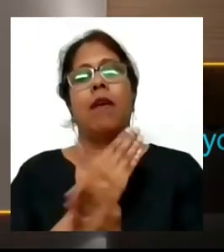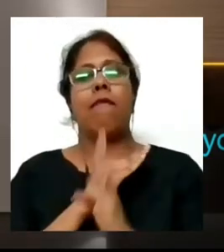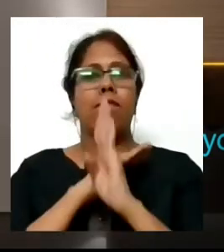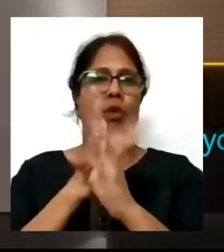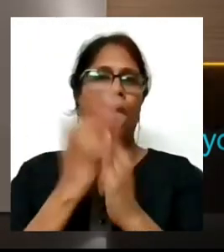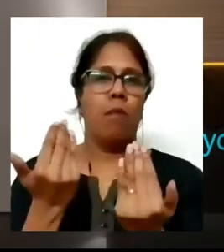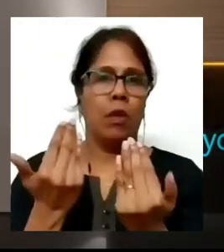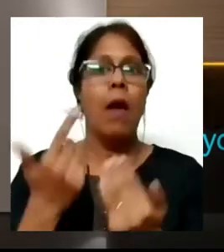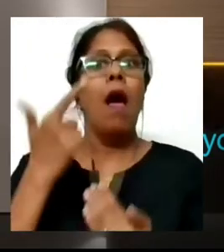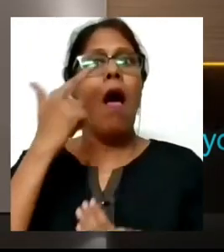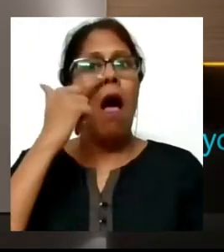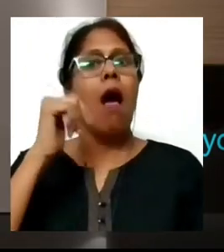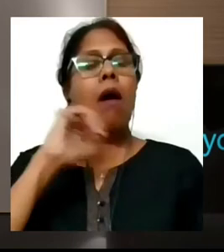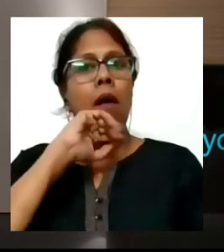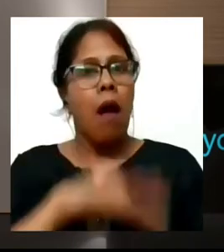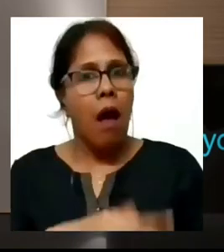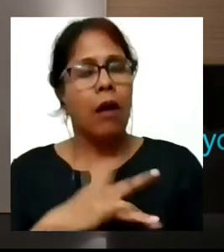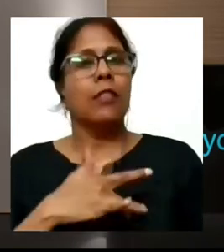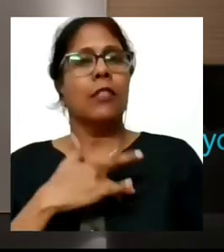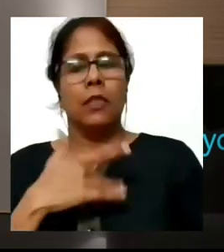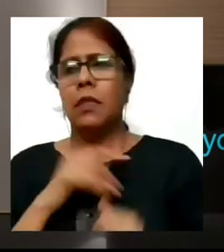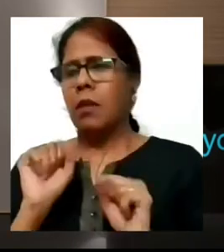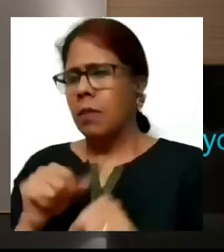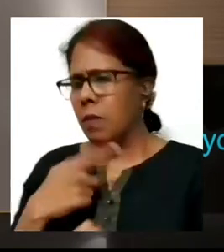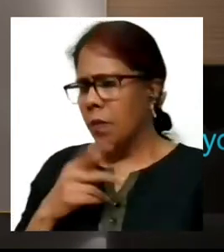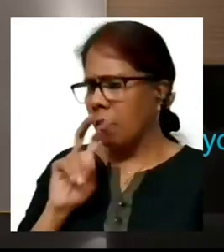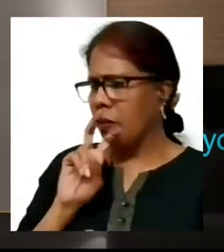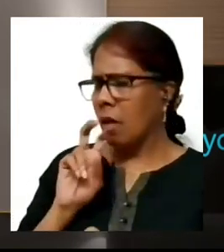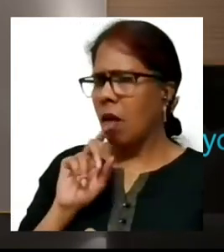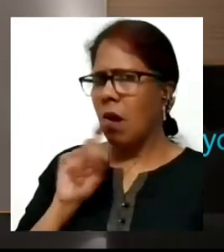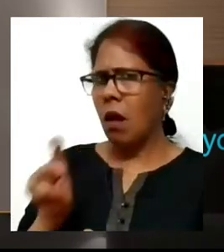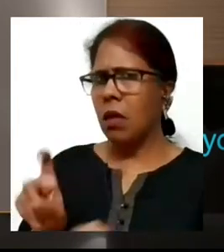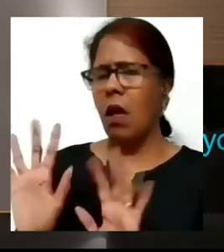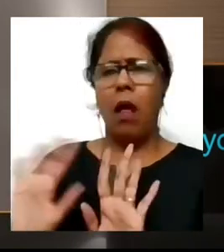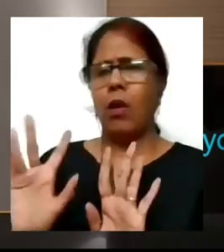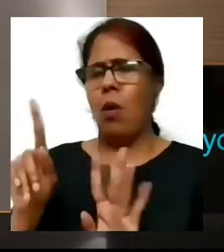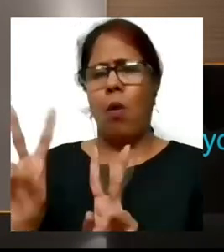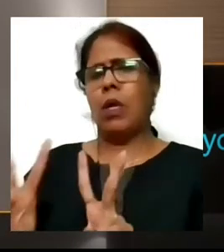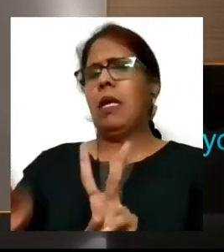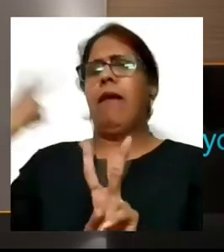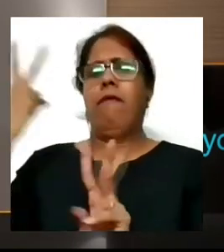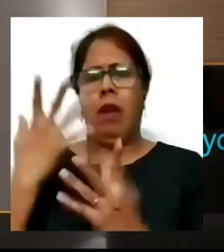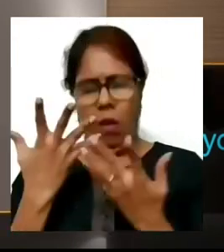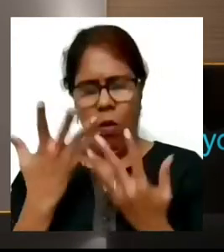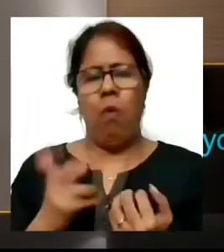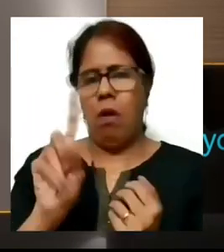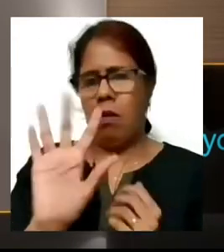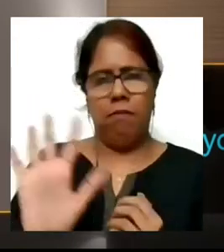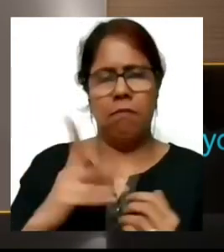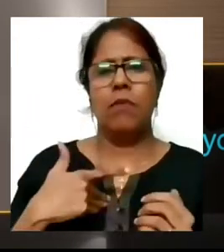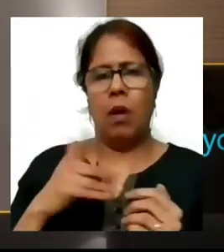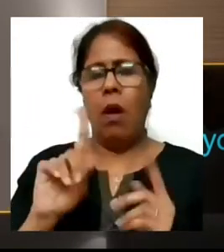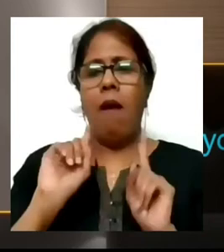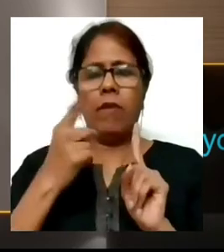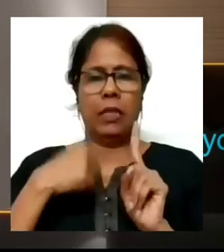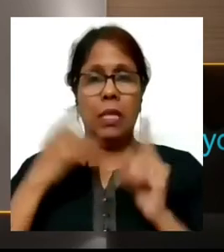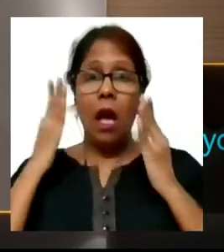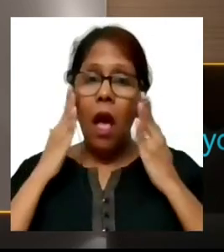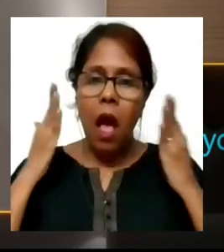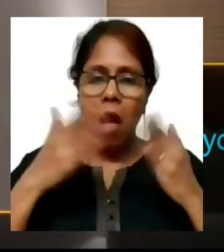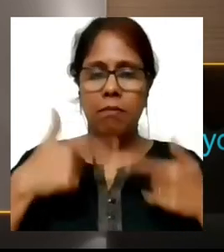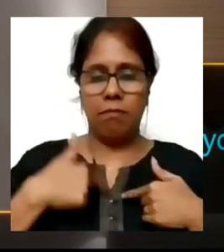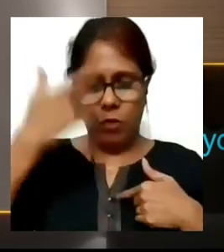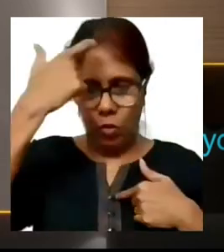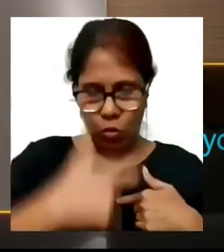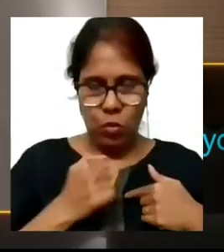instead said to her teacher, no, let's do it differently. I will pay complete attention